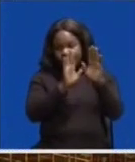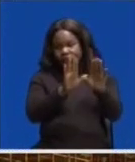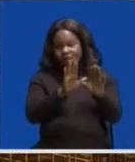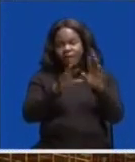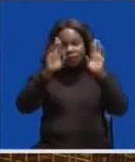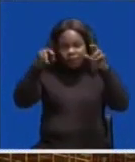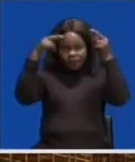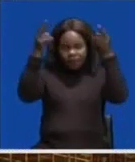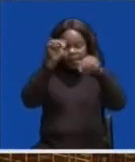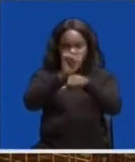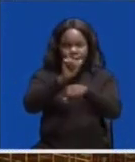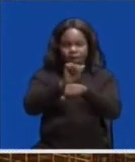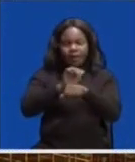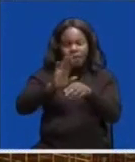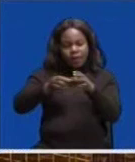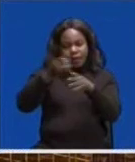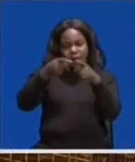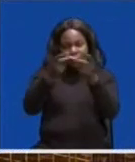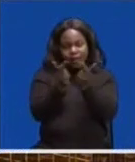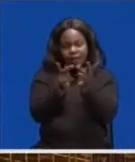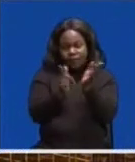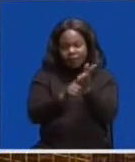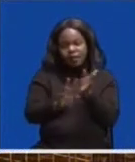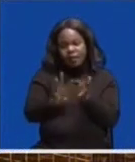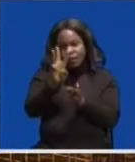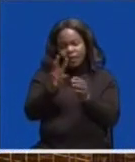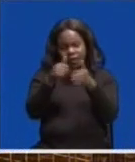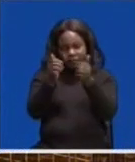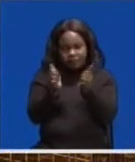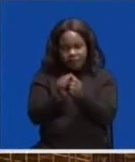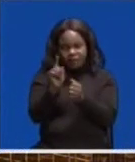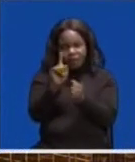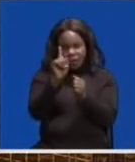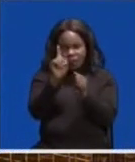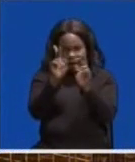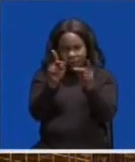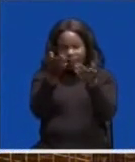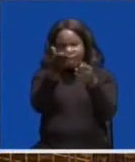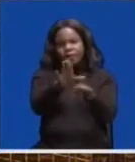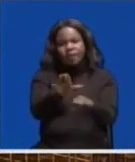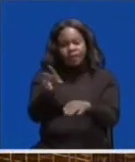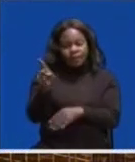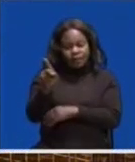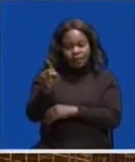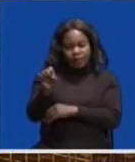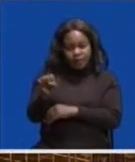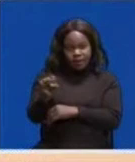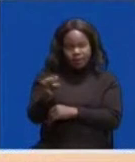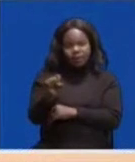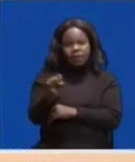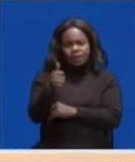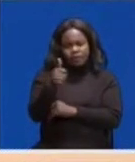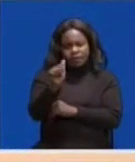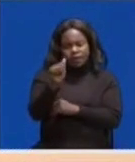suspended rehabilitation works at a shopping mall in Lusaka's Woodlands area where one person died. Permanent Secretary Barnaby